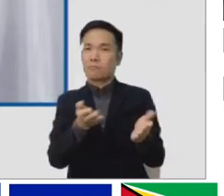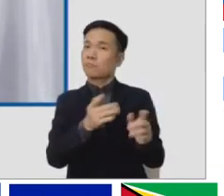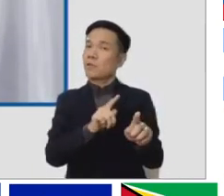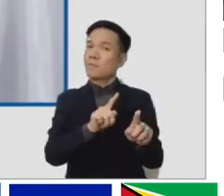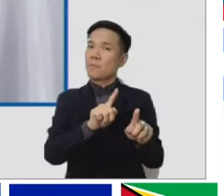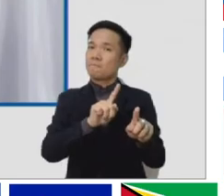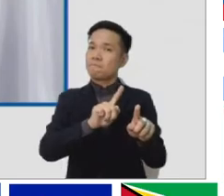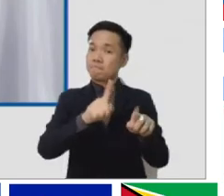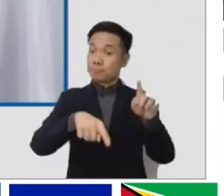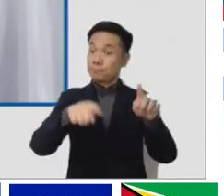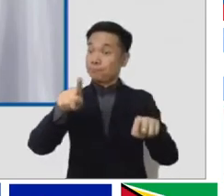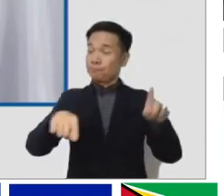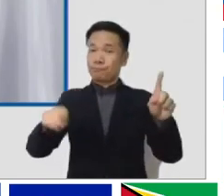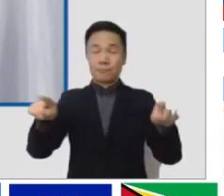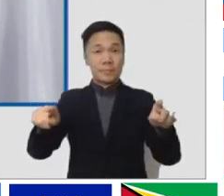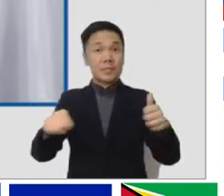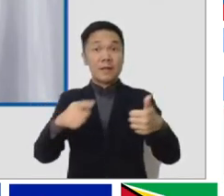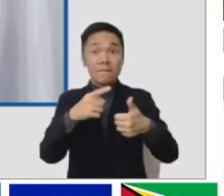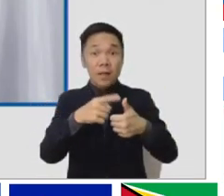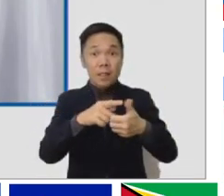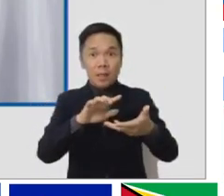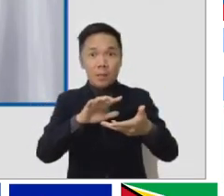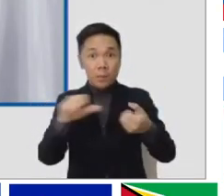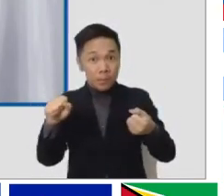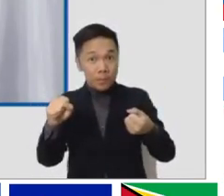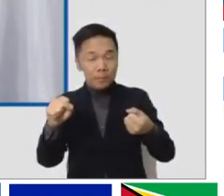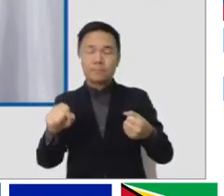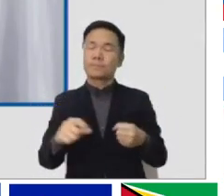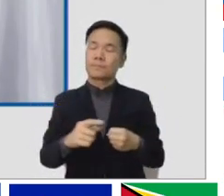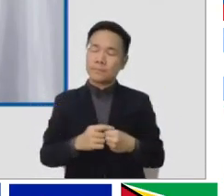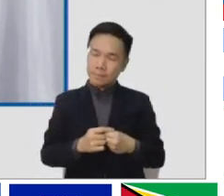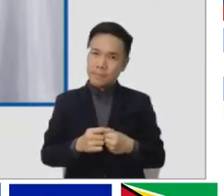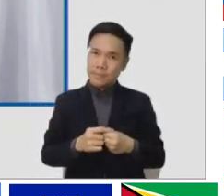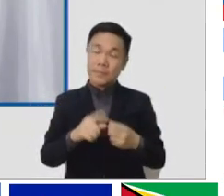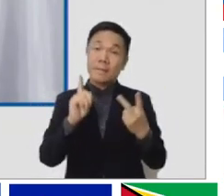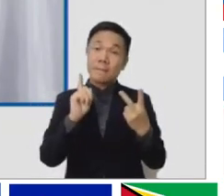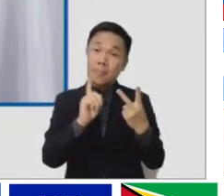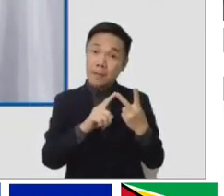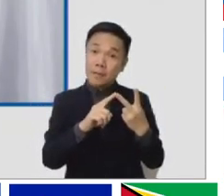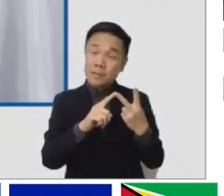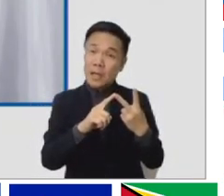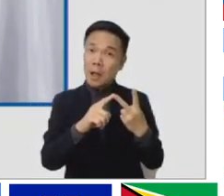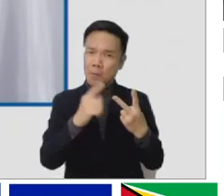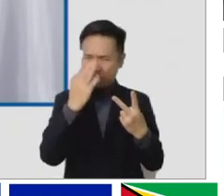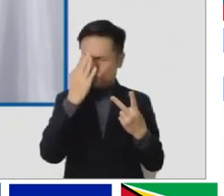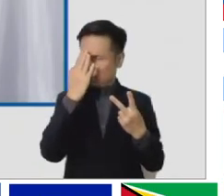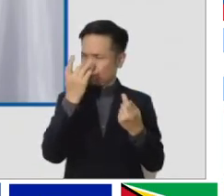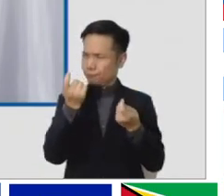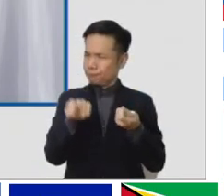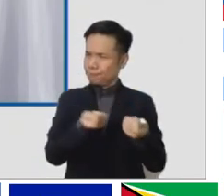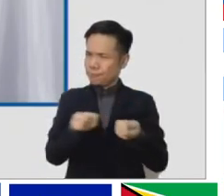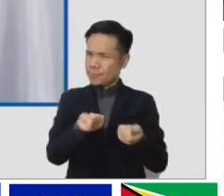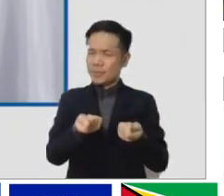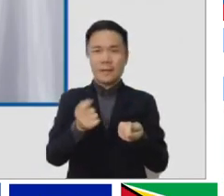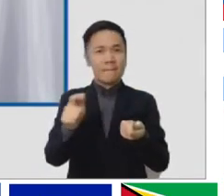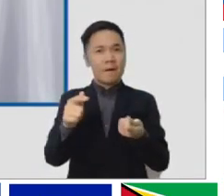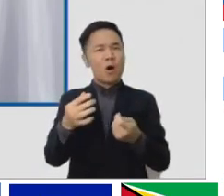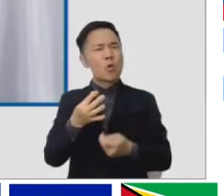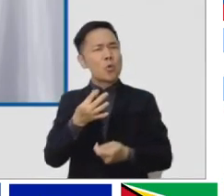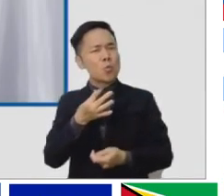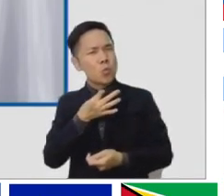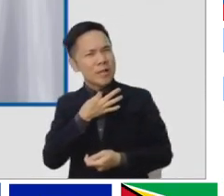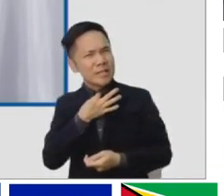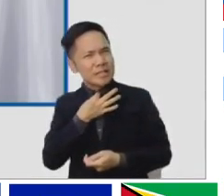just manage disasters, but to evidently truly manage this risk across all levels. And